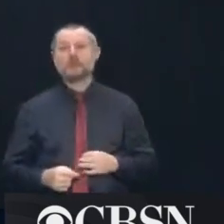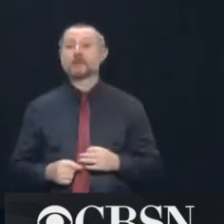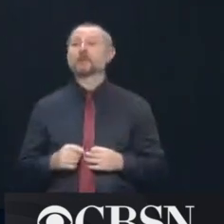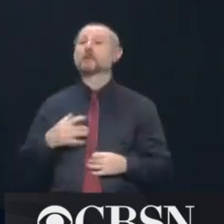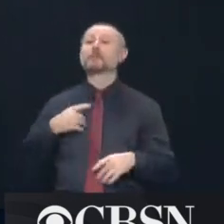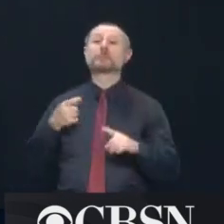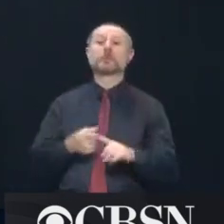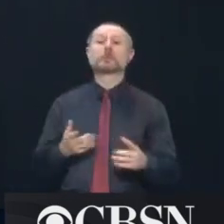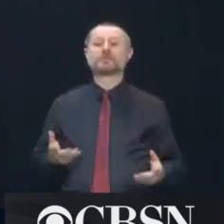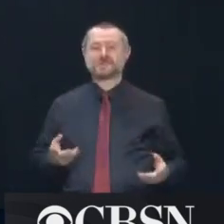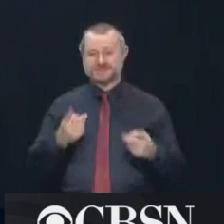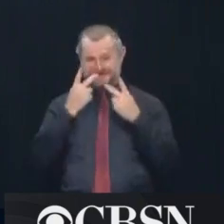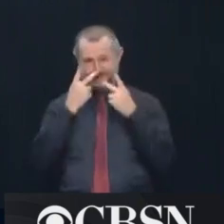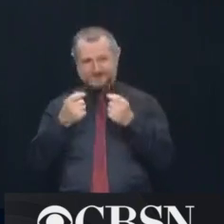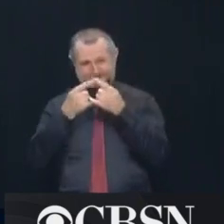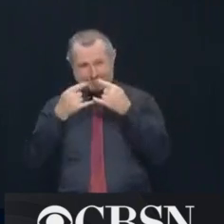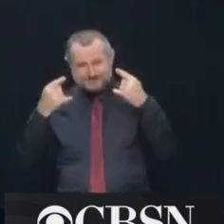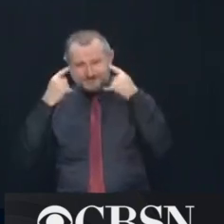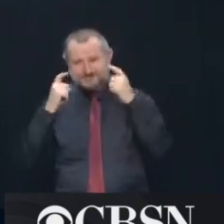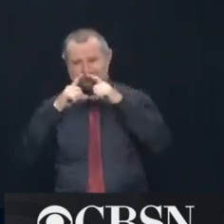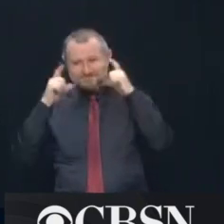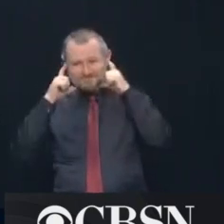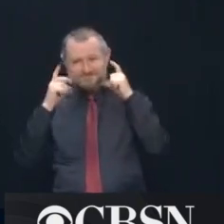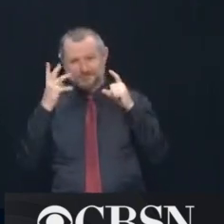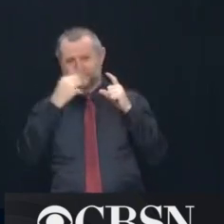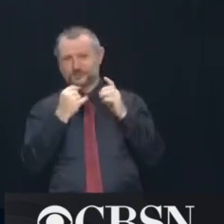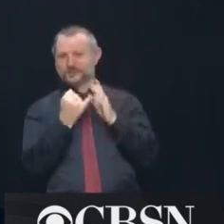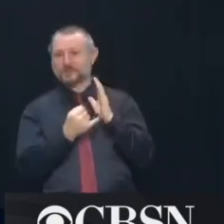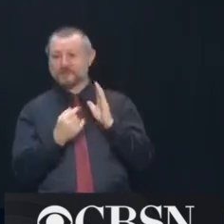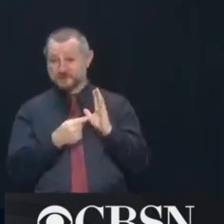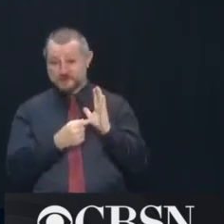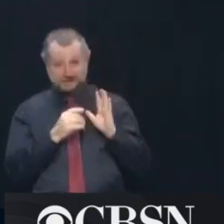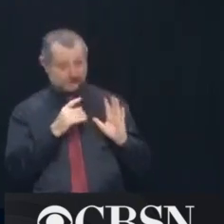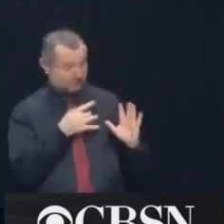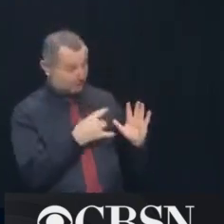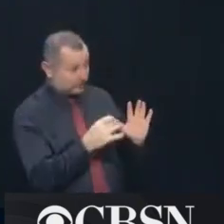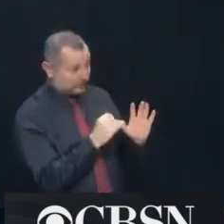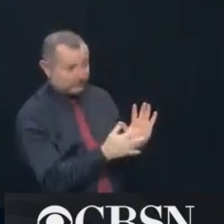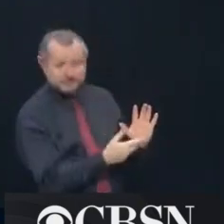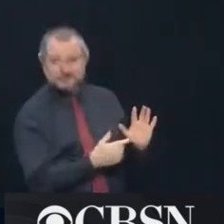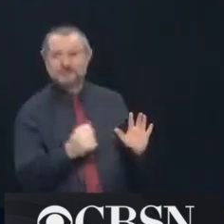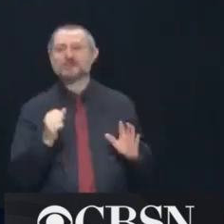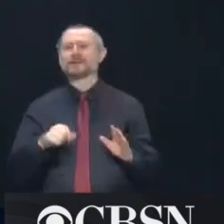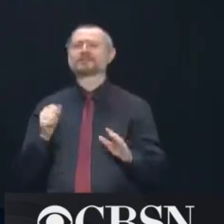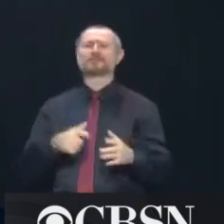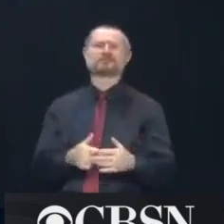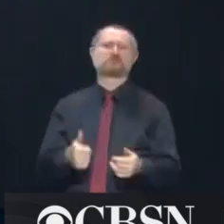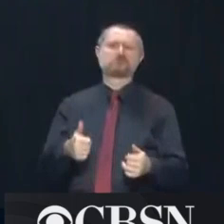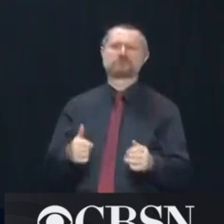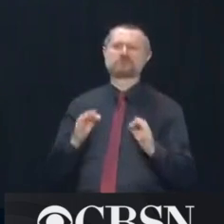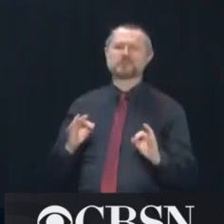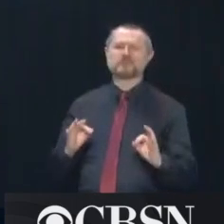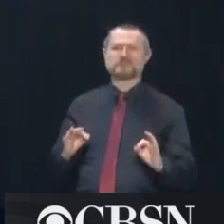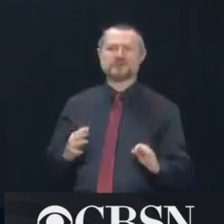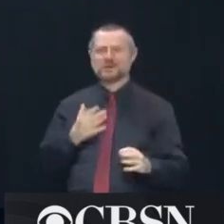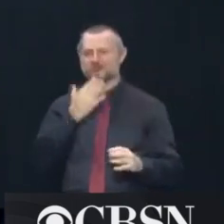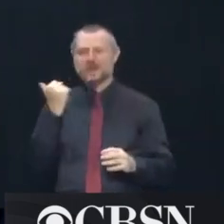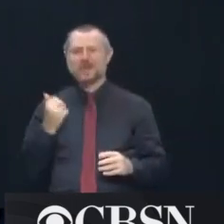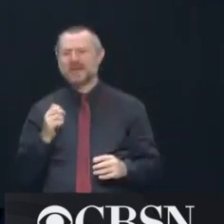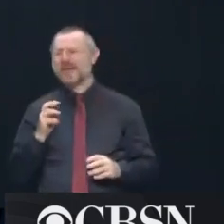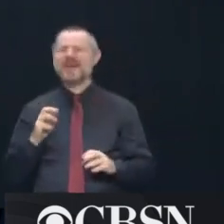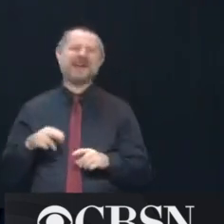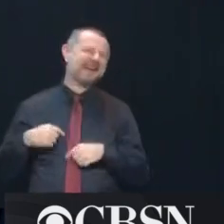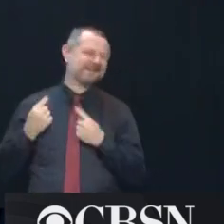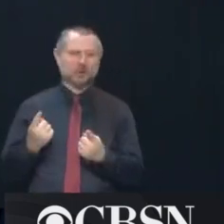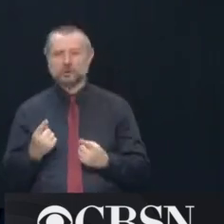see that good-looking mask? Chief, how good-looking is this mask, Chief? Really good looking. Is this the best-looking mask you ever saw, Chief? Yeah, I have to take a picture. Take a